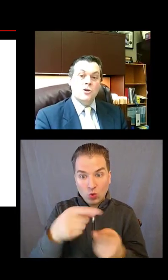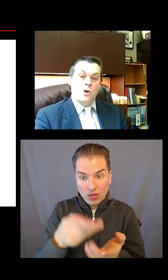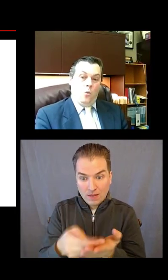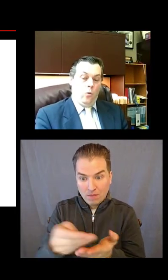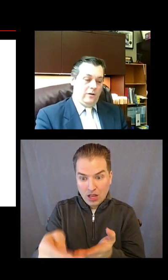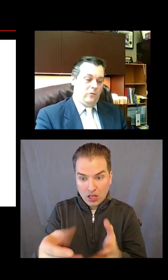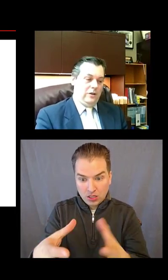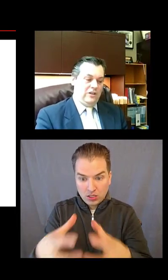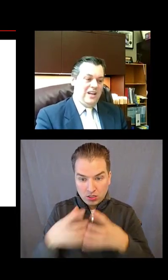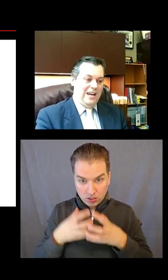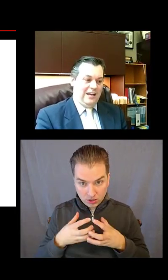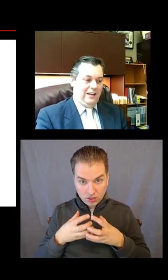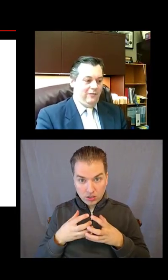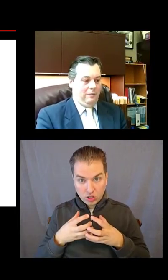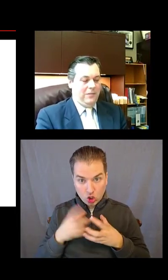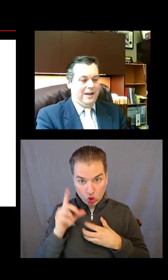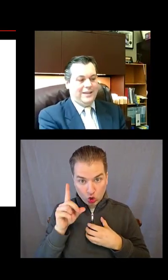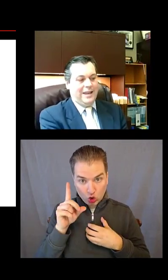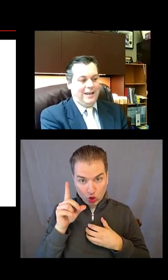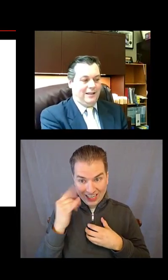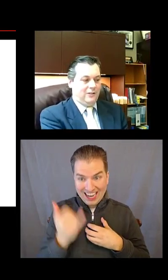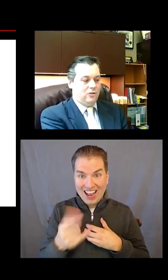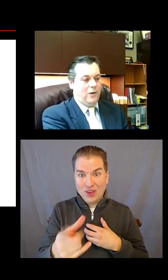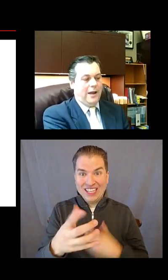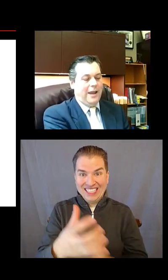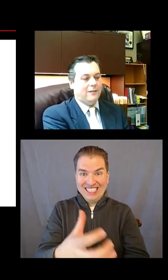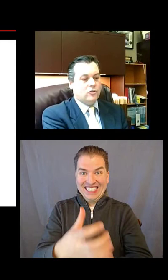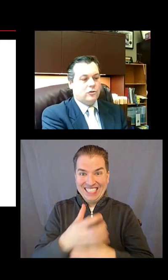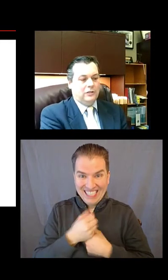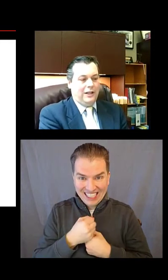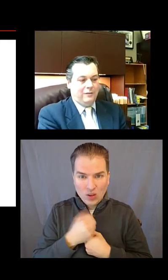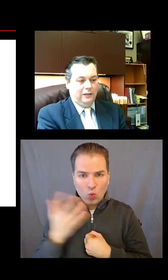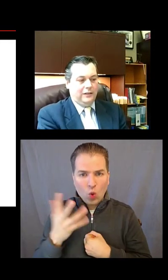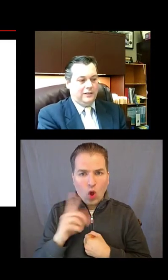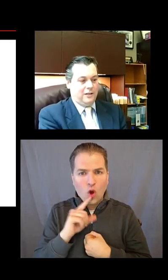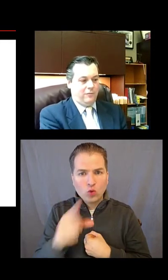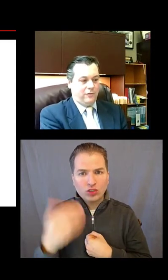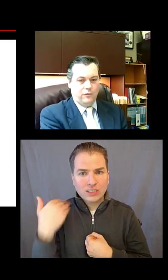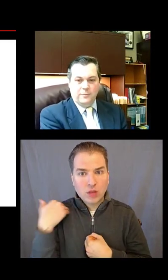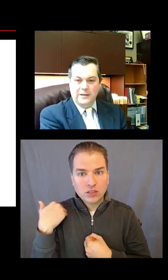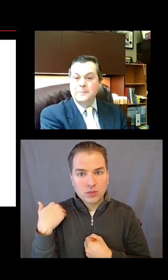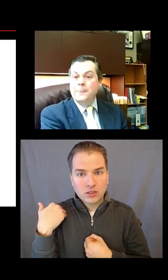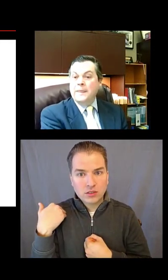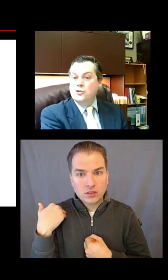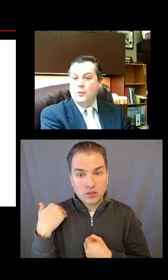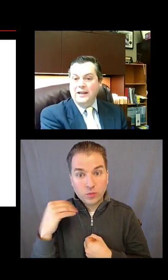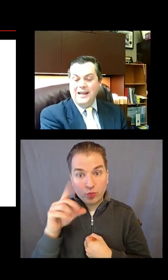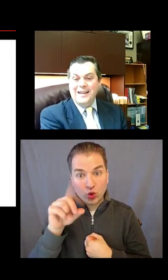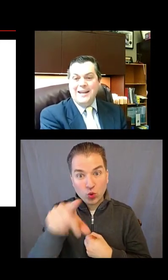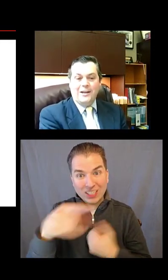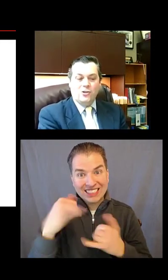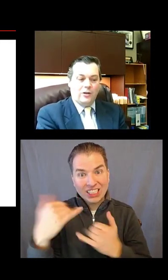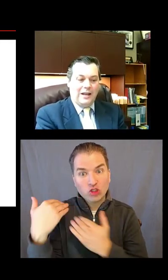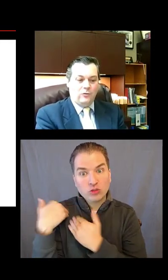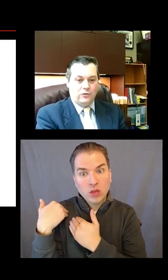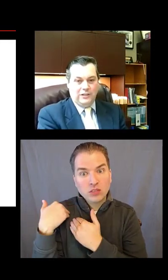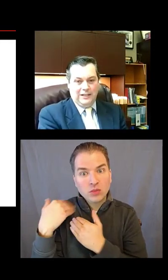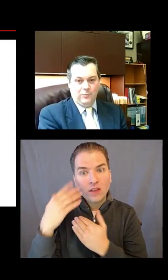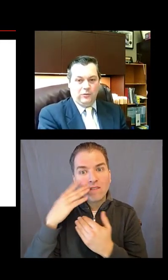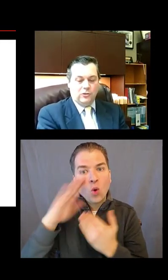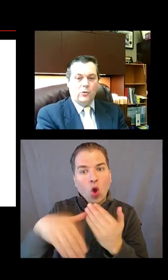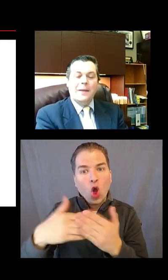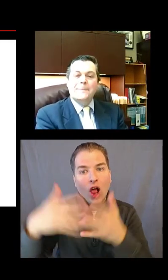about what are we retaining? If I'm buying the assets, do I have certain liabilities come through to me? Do I take on your